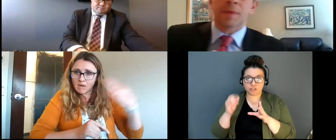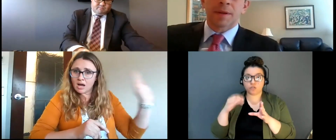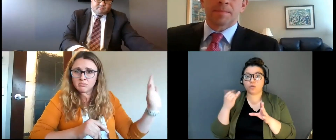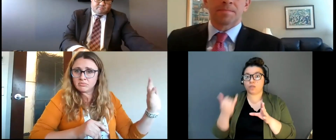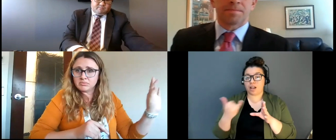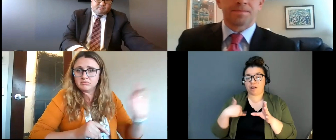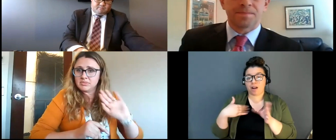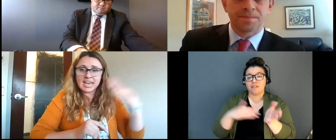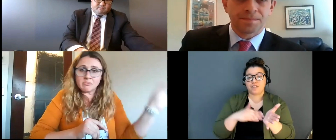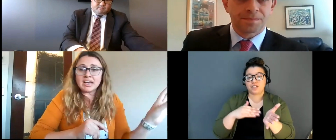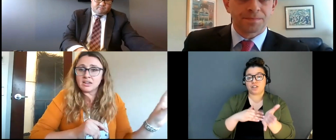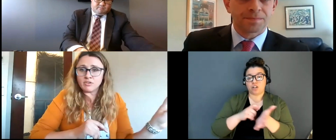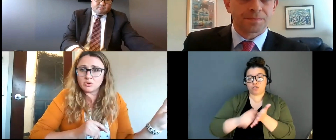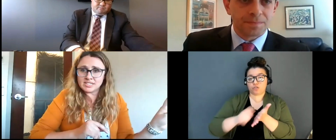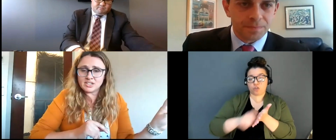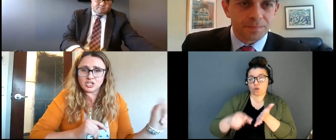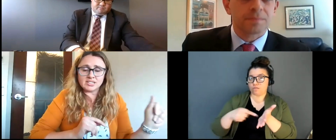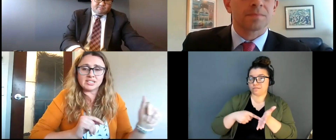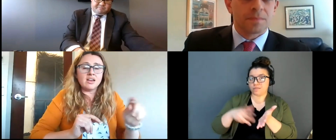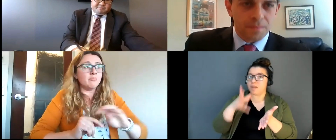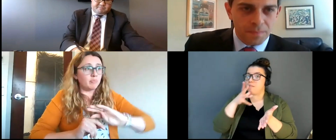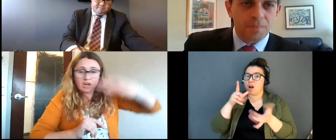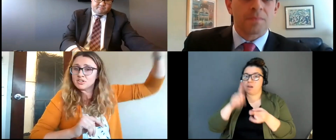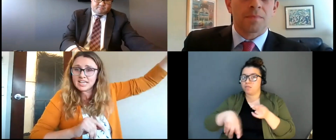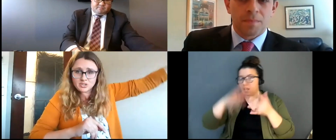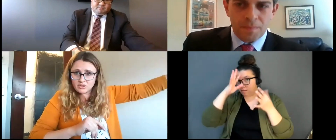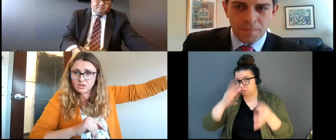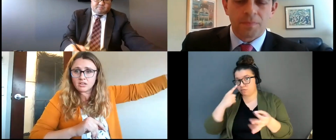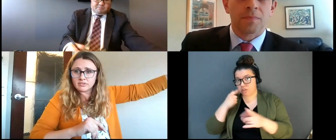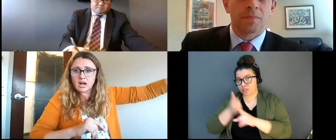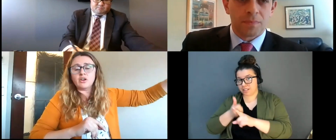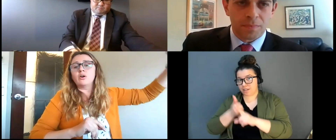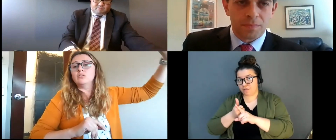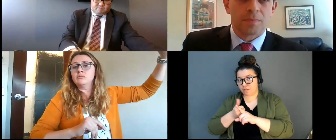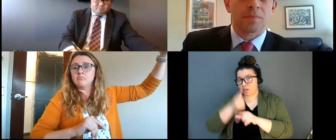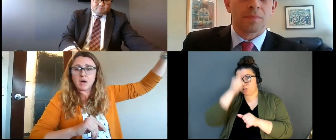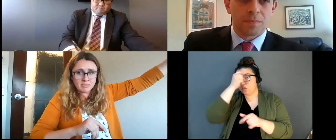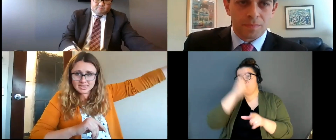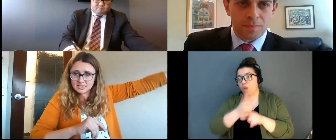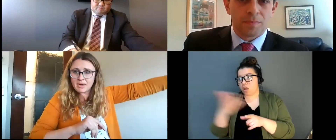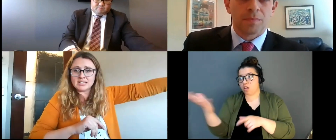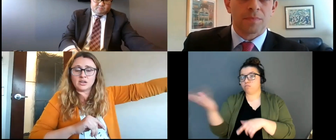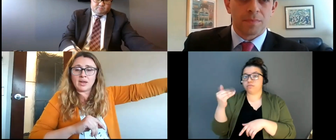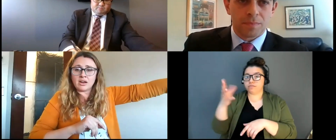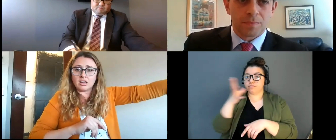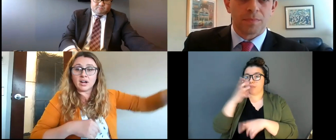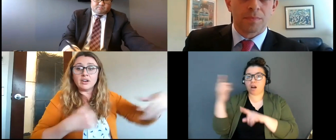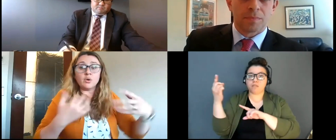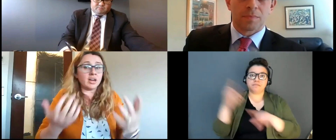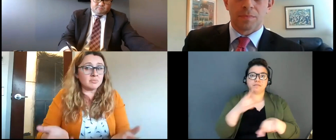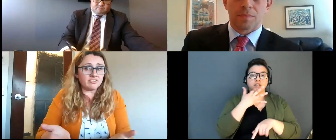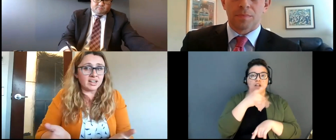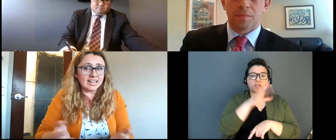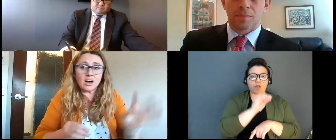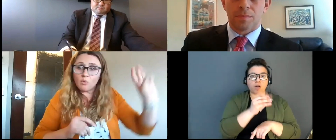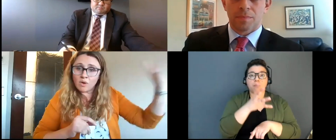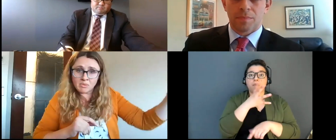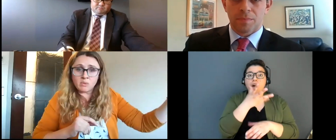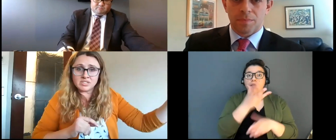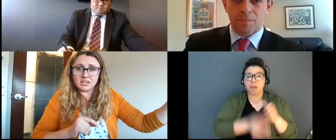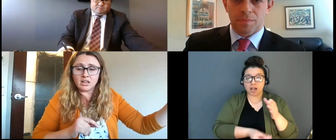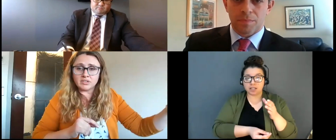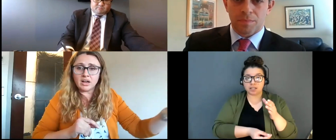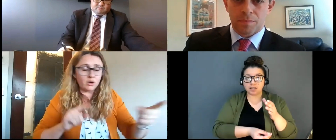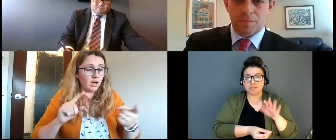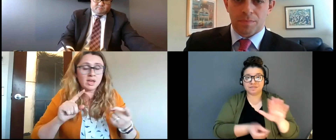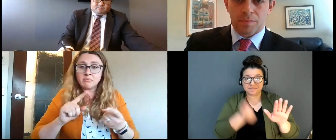saying mom can't make any of her own decisions. Brother takes her to Colorado. Mom ends up passing away in Colorado. Come to find out, while